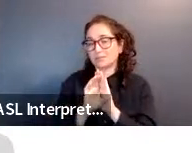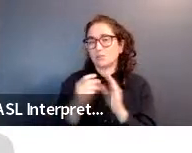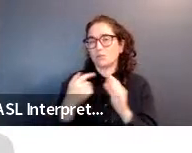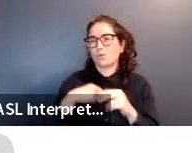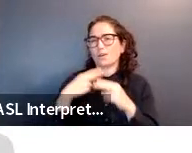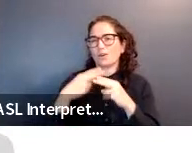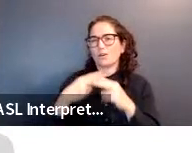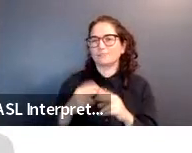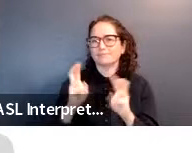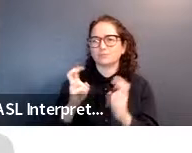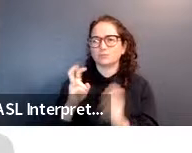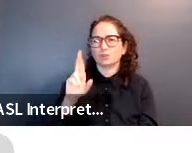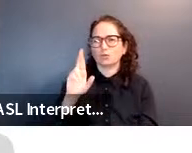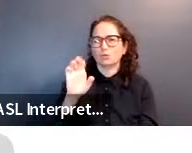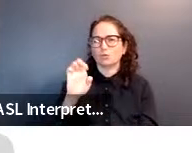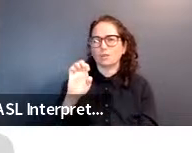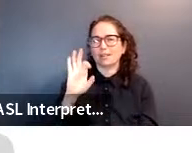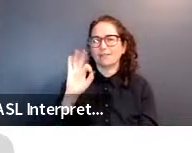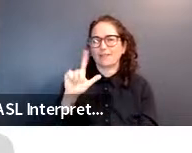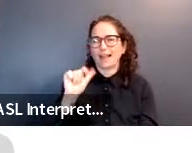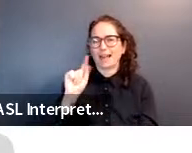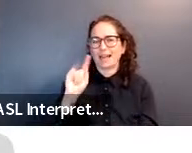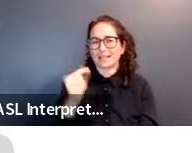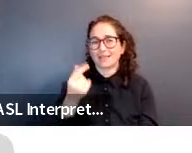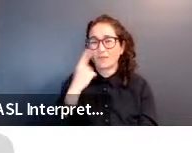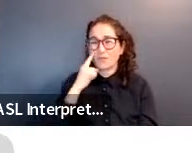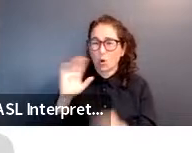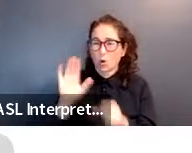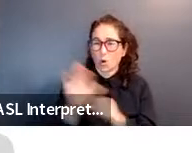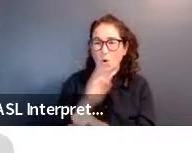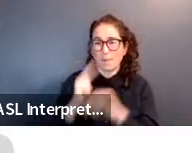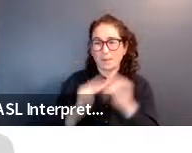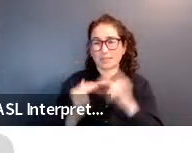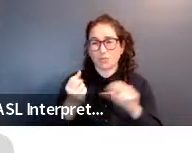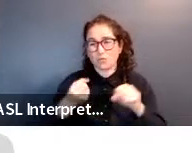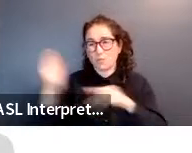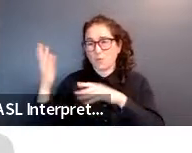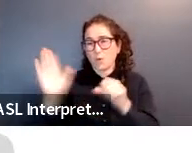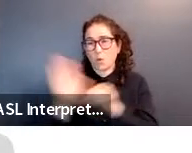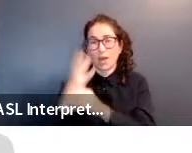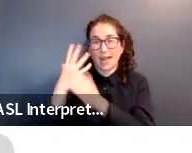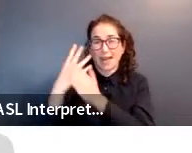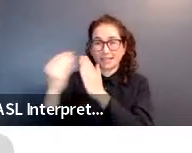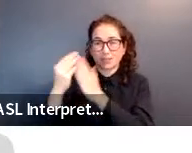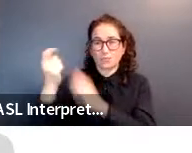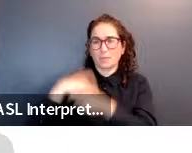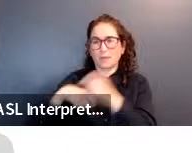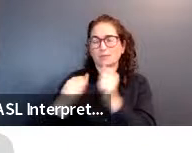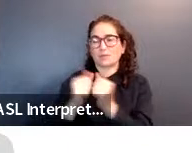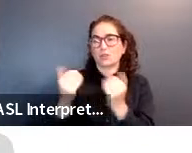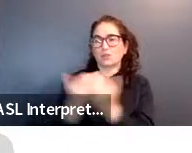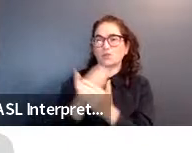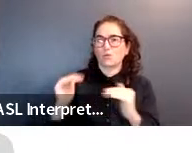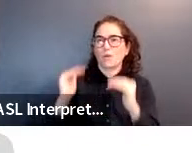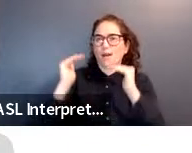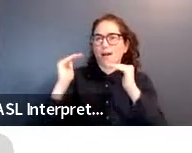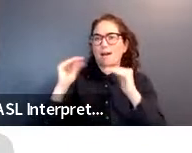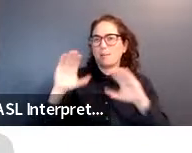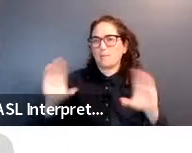call a recladding of a whole building, removal of its entire exterior and replacement with a new high-performance one.